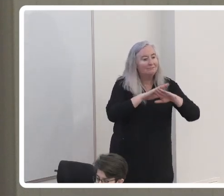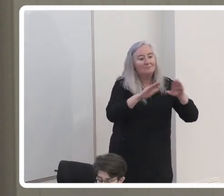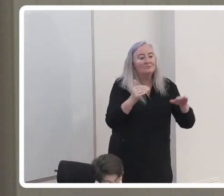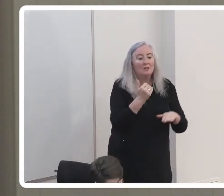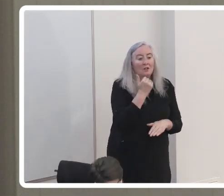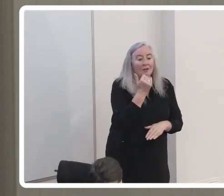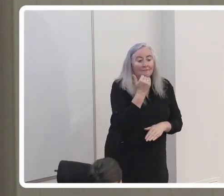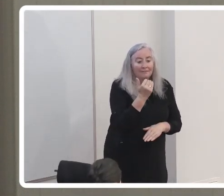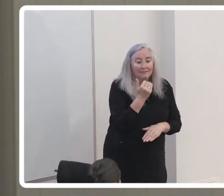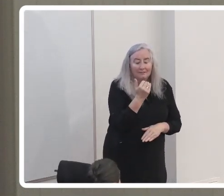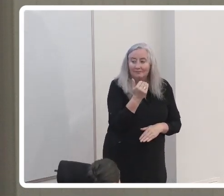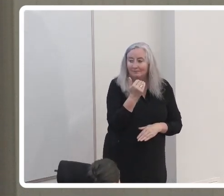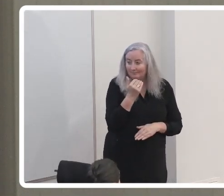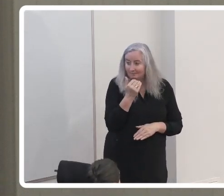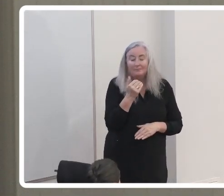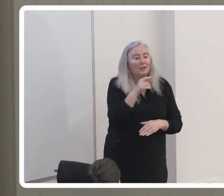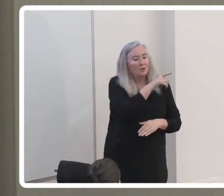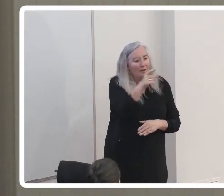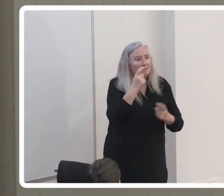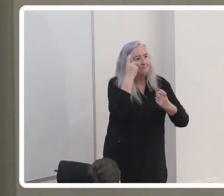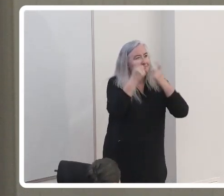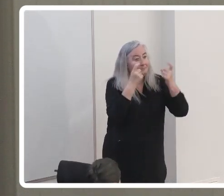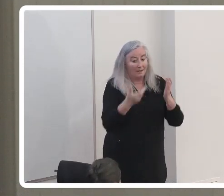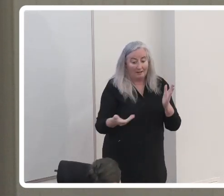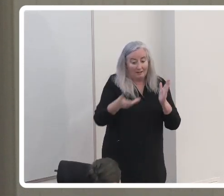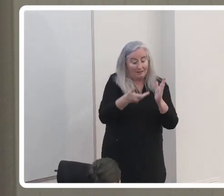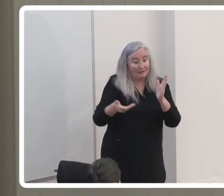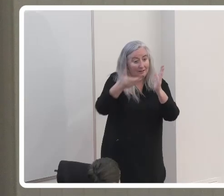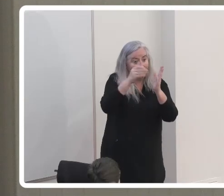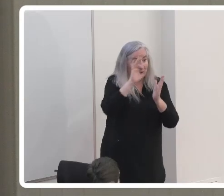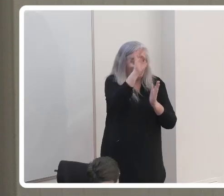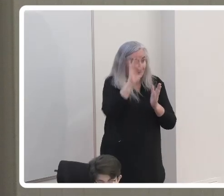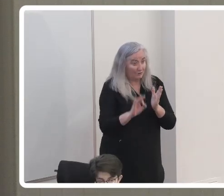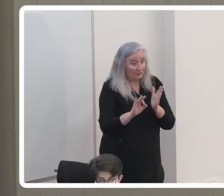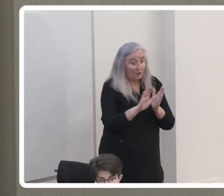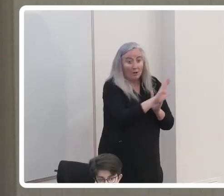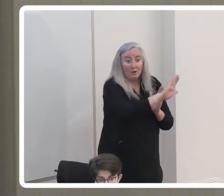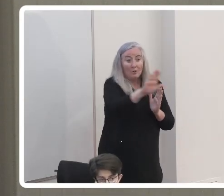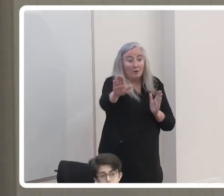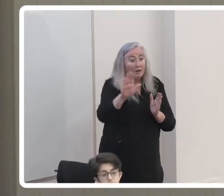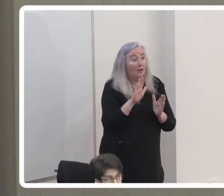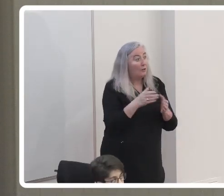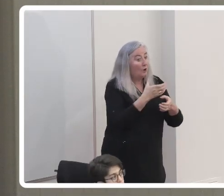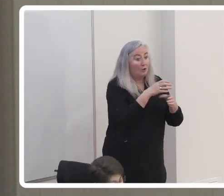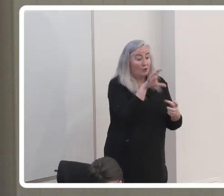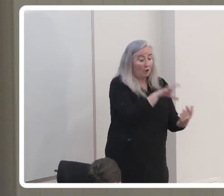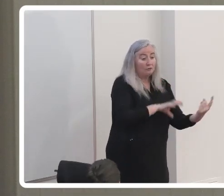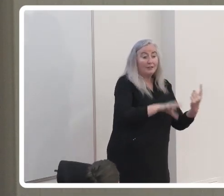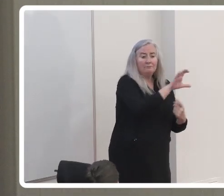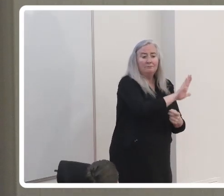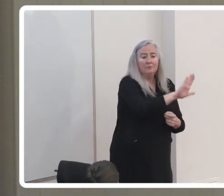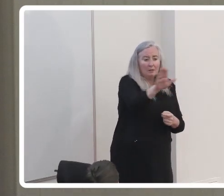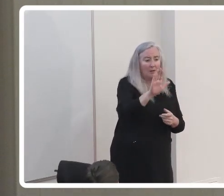I would also suggest considering additional questions concerning your national context, specific